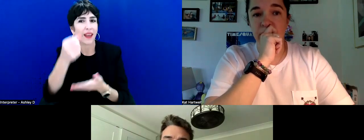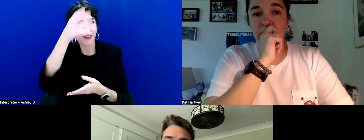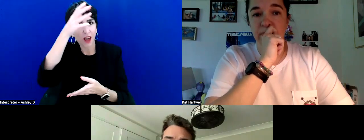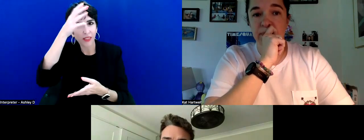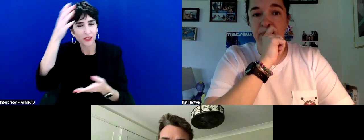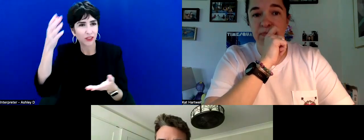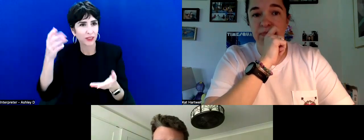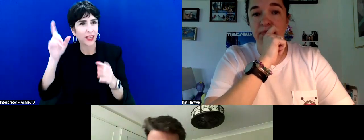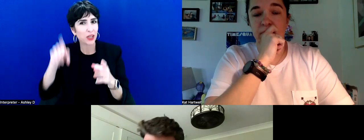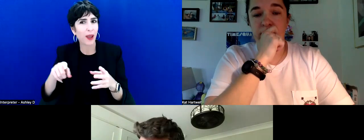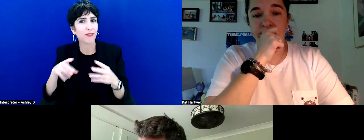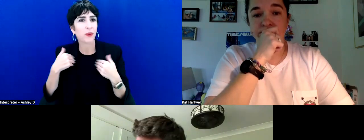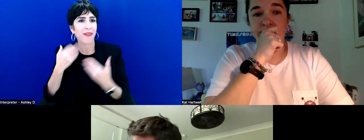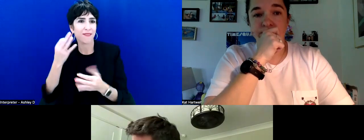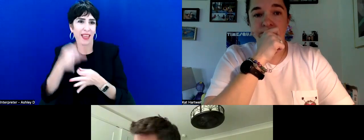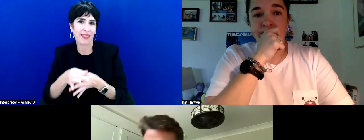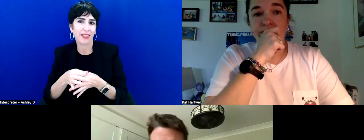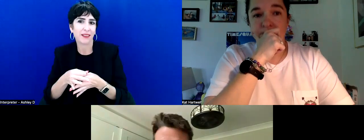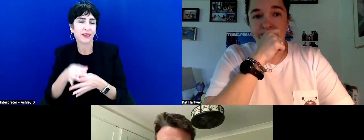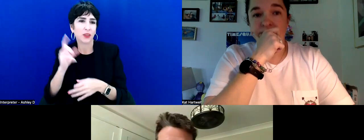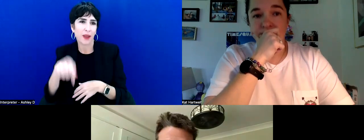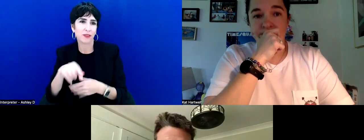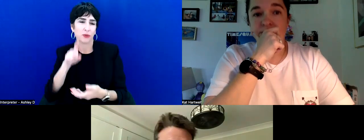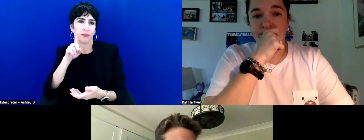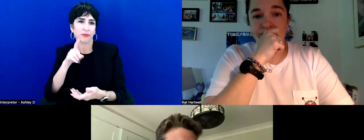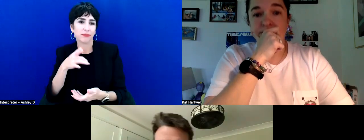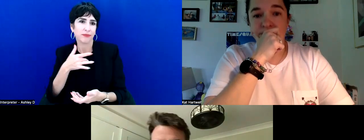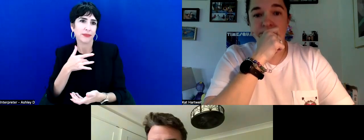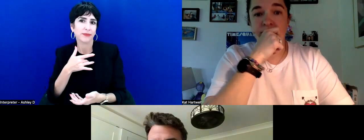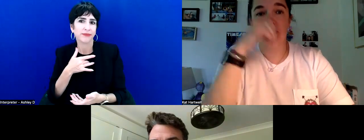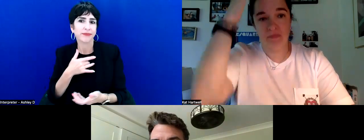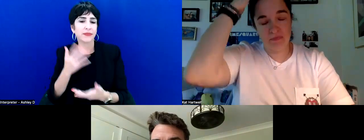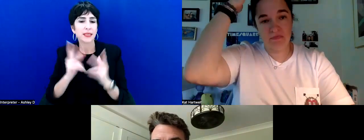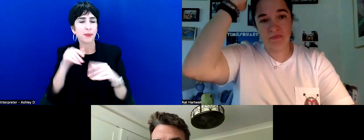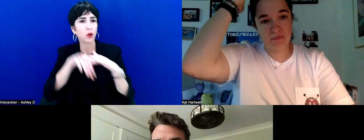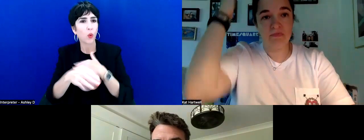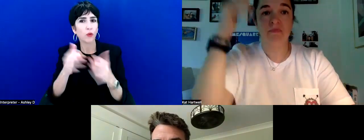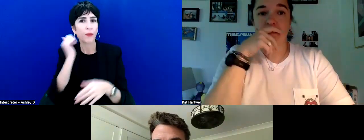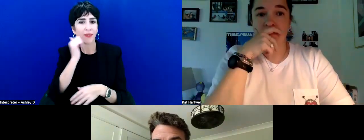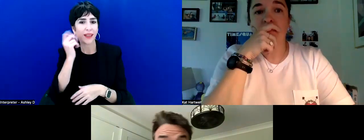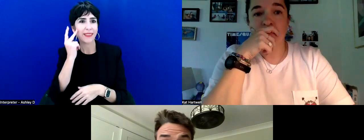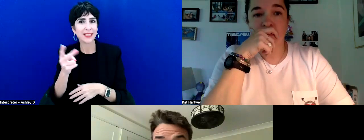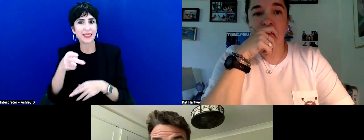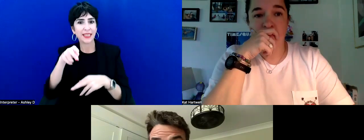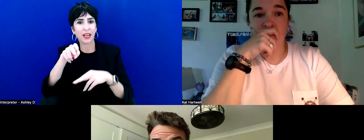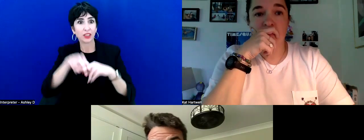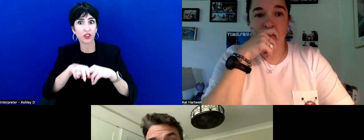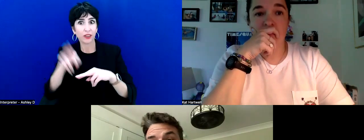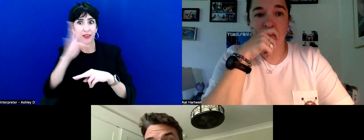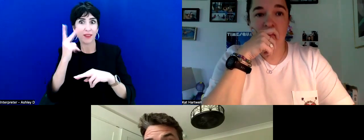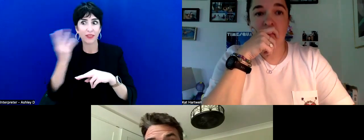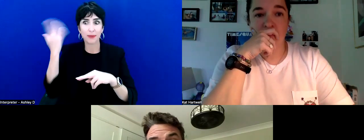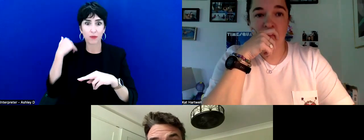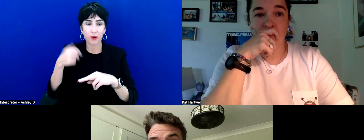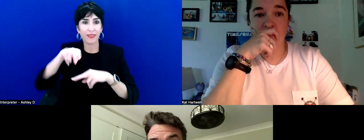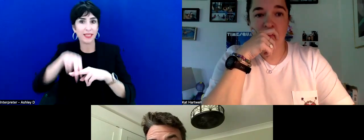you have to have faith. I mean, for example, people walk into a room every day and they see a chair that they've never seen in their life and they go